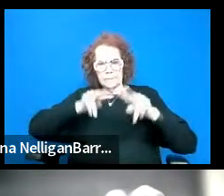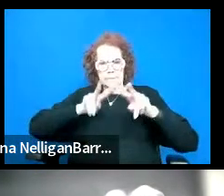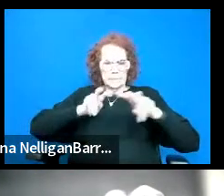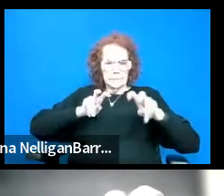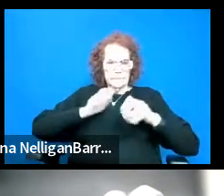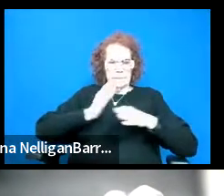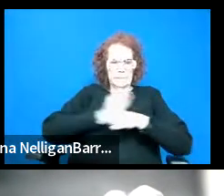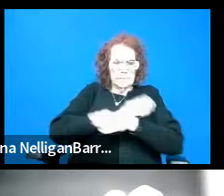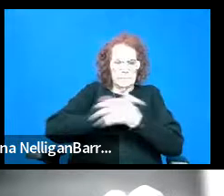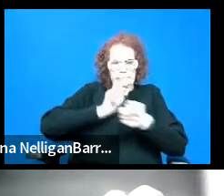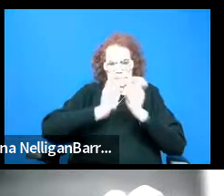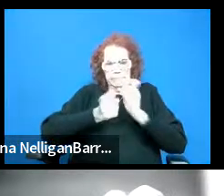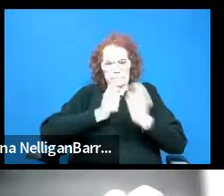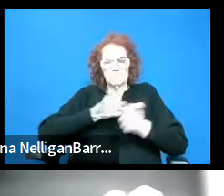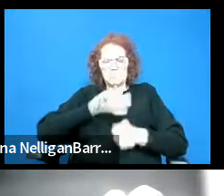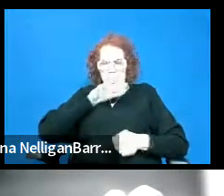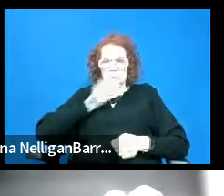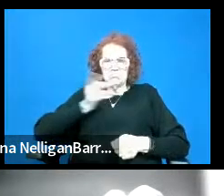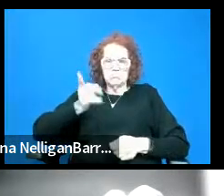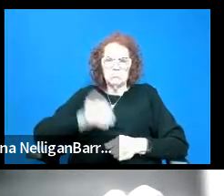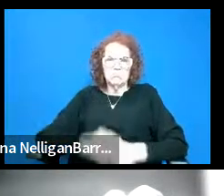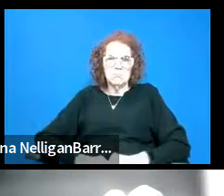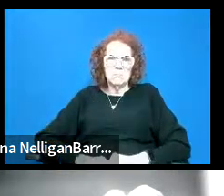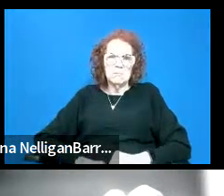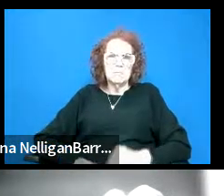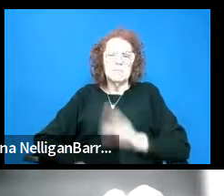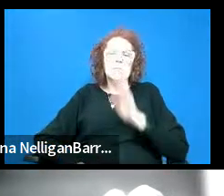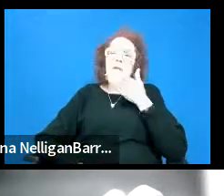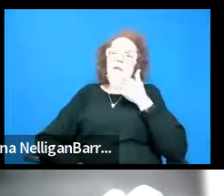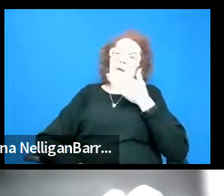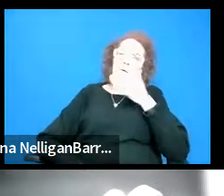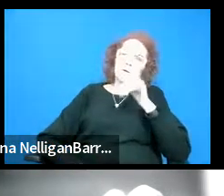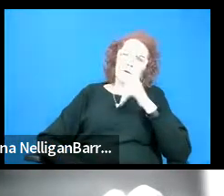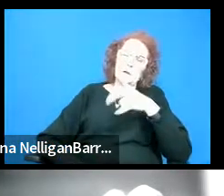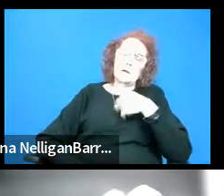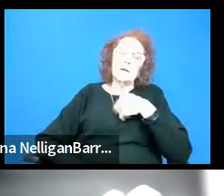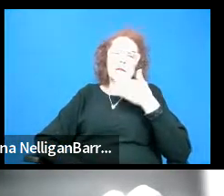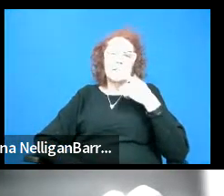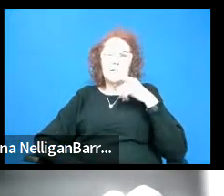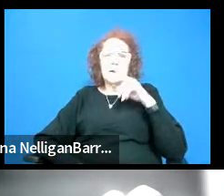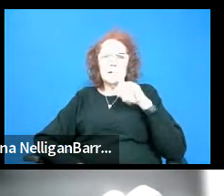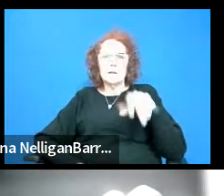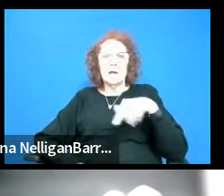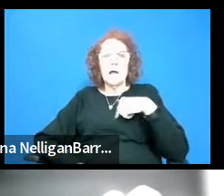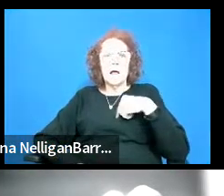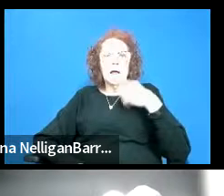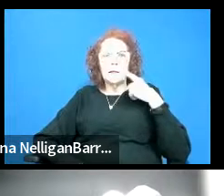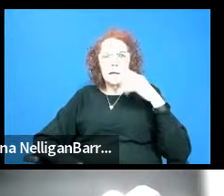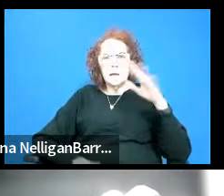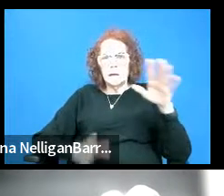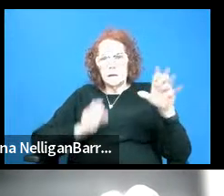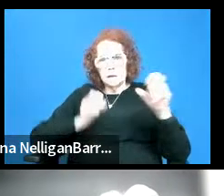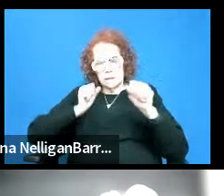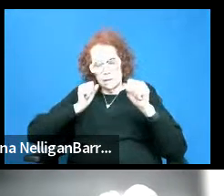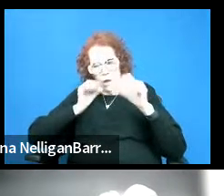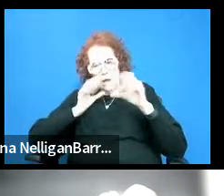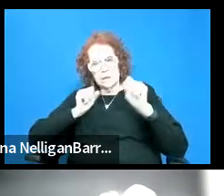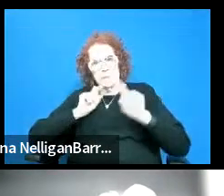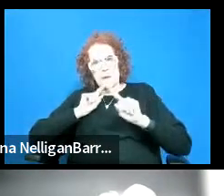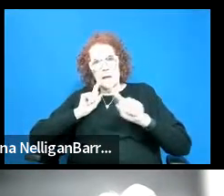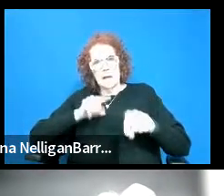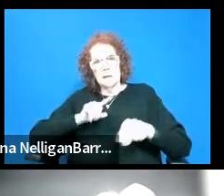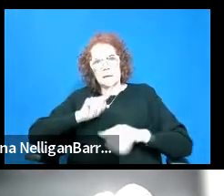Thank you, Jill. Thank you very much for the answer. And that's a really thorough answer. And it sounds like you've put a lot of thought into it. So I appreciate